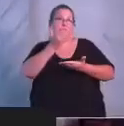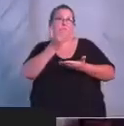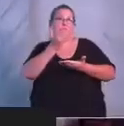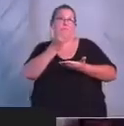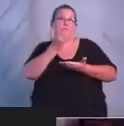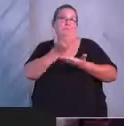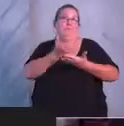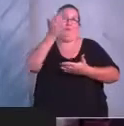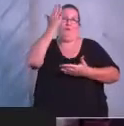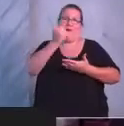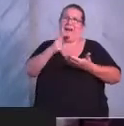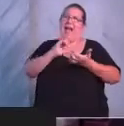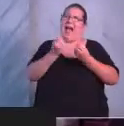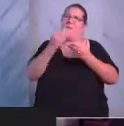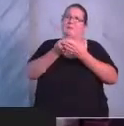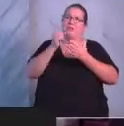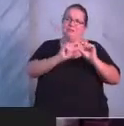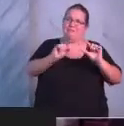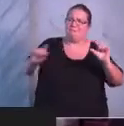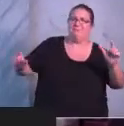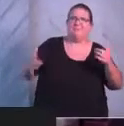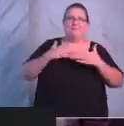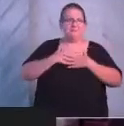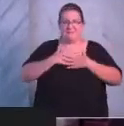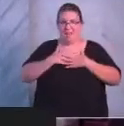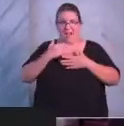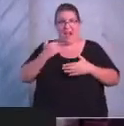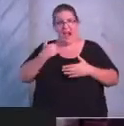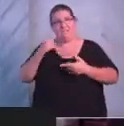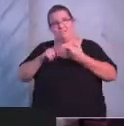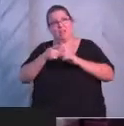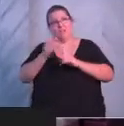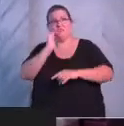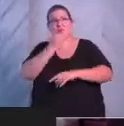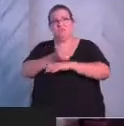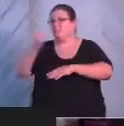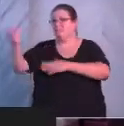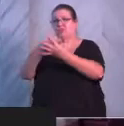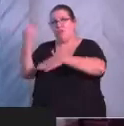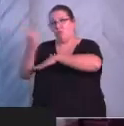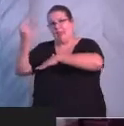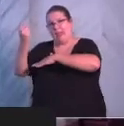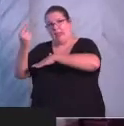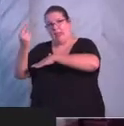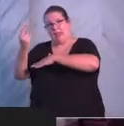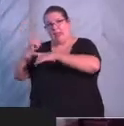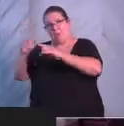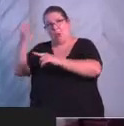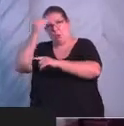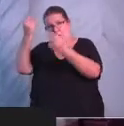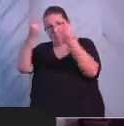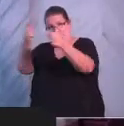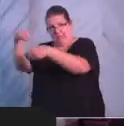how much money should be distributed. I had a friend who unfairly went to jail for 1 day, but knowing what happens in